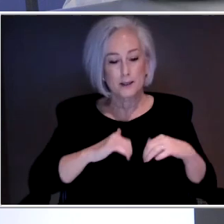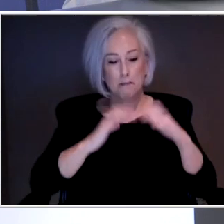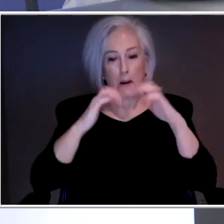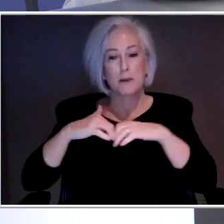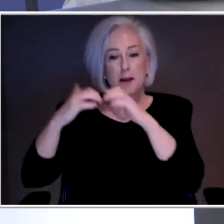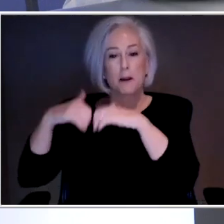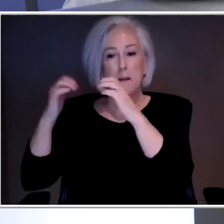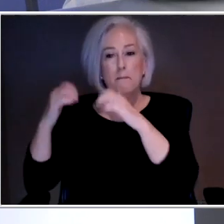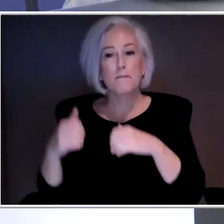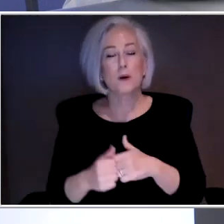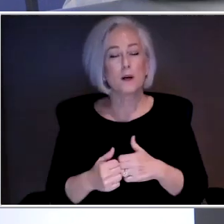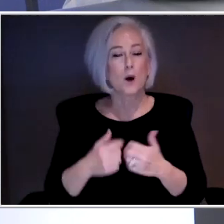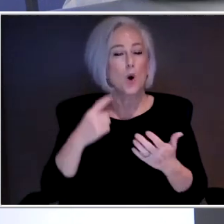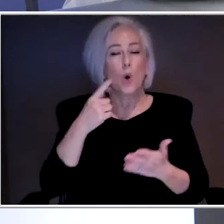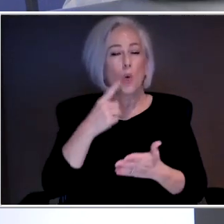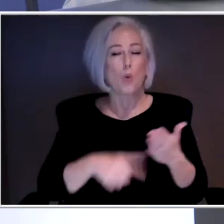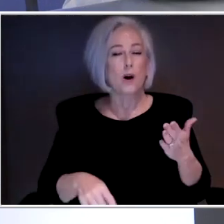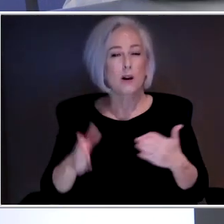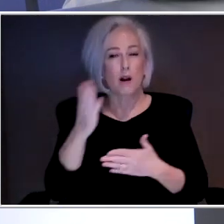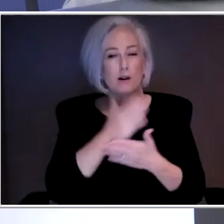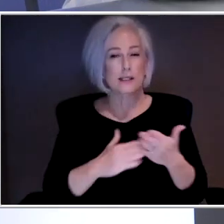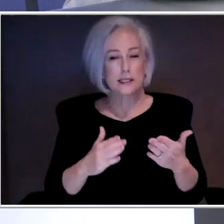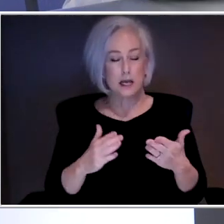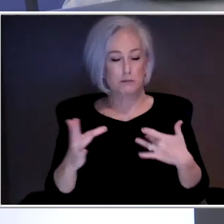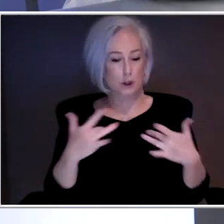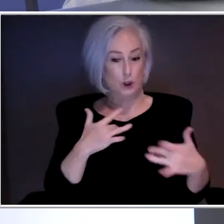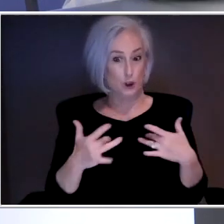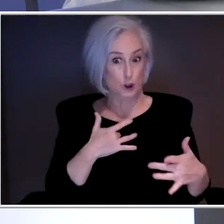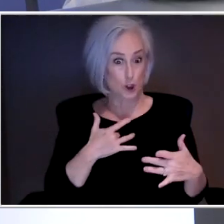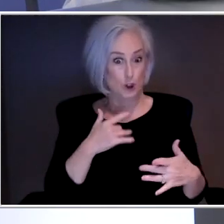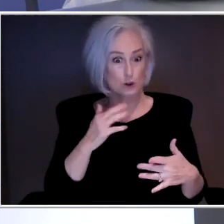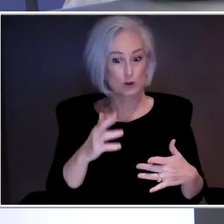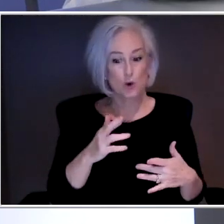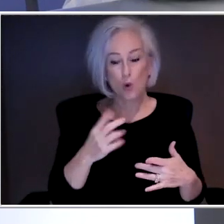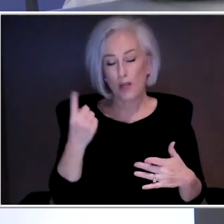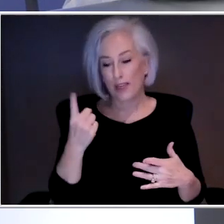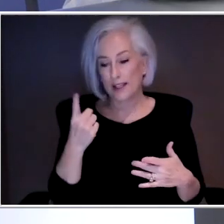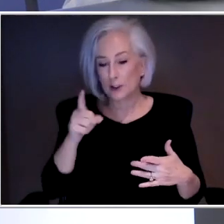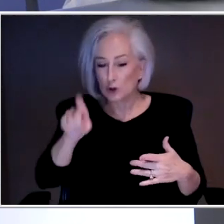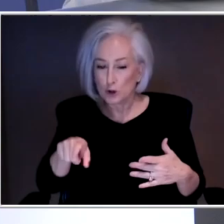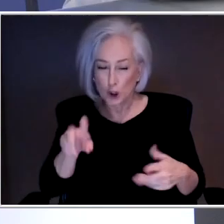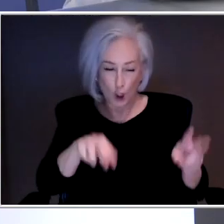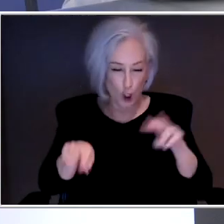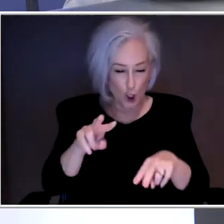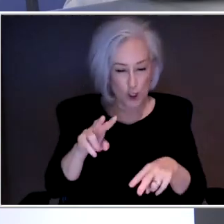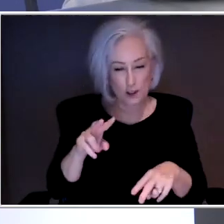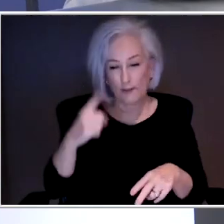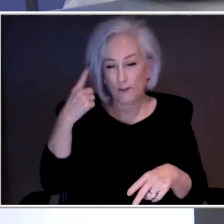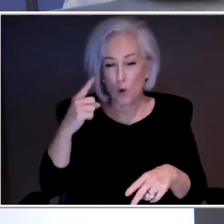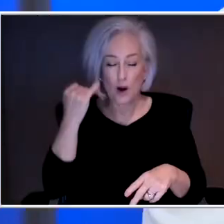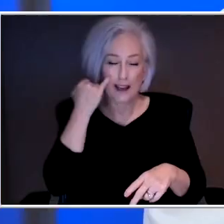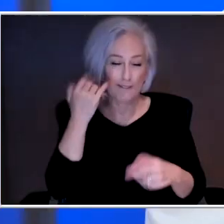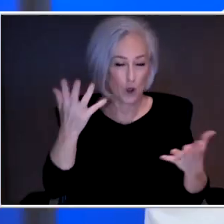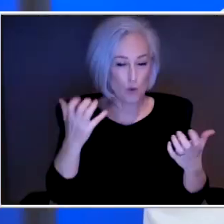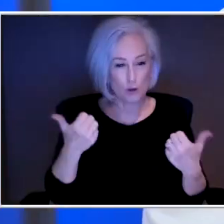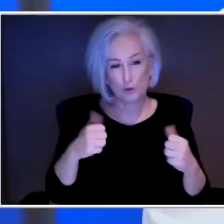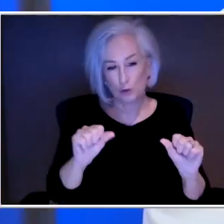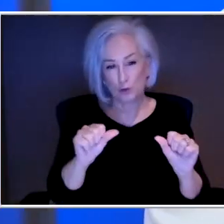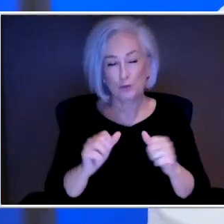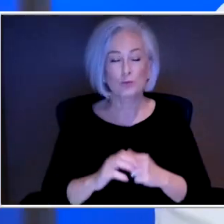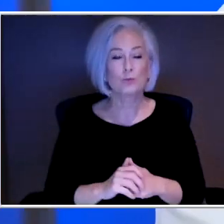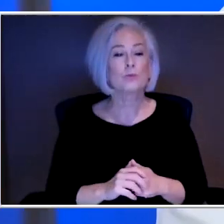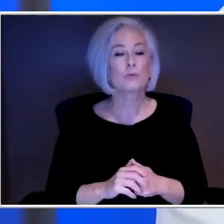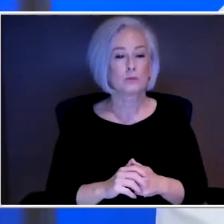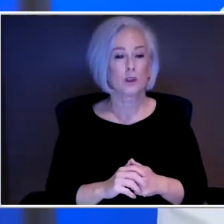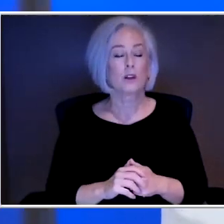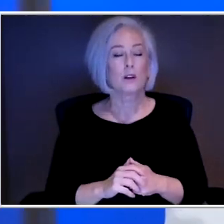red flags or green lights that people need to look for when they decide this might be something they want to explore? I